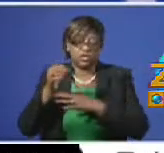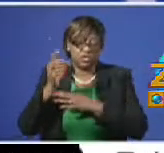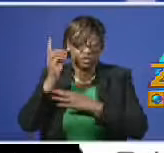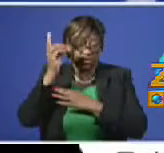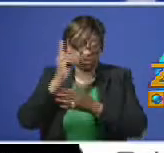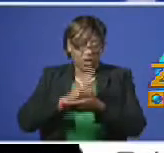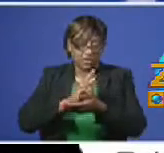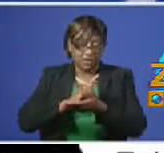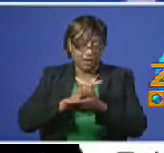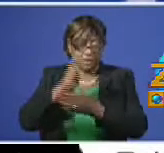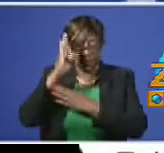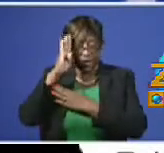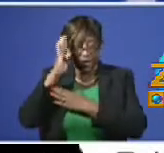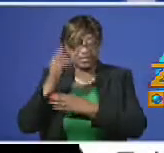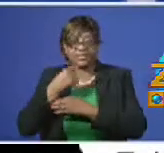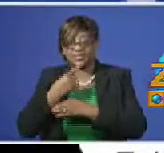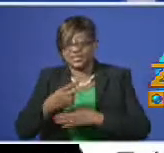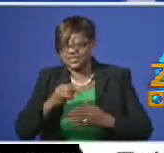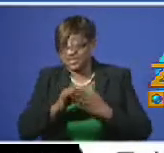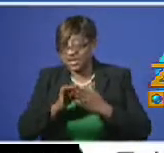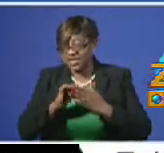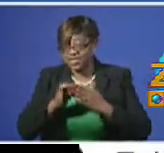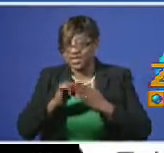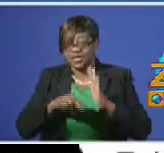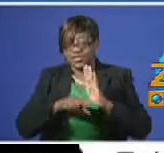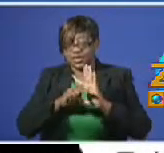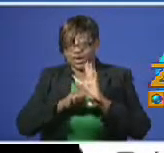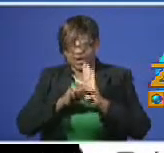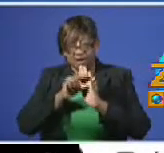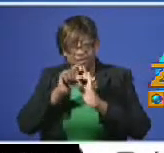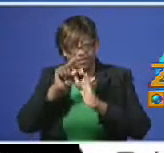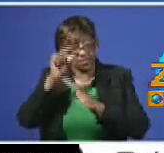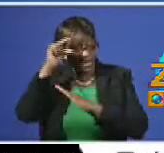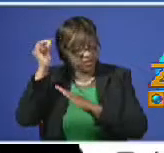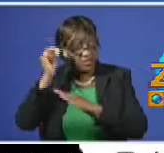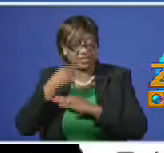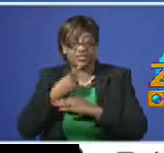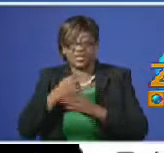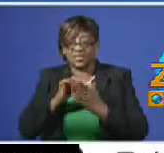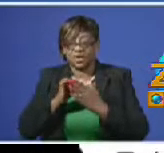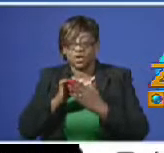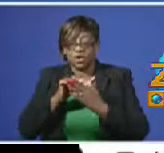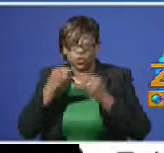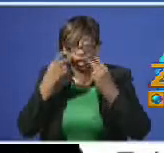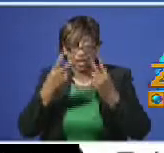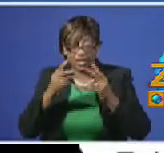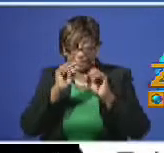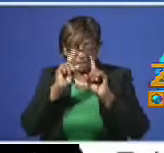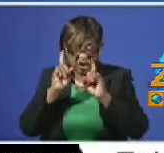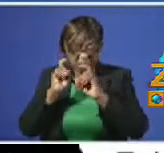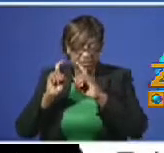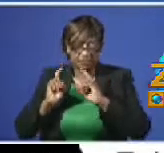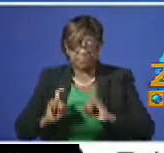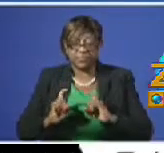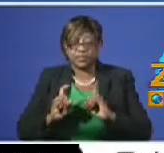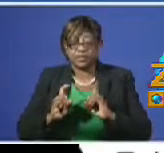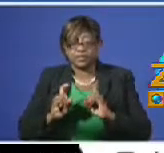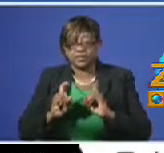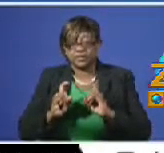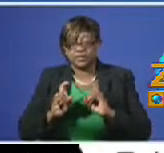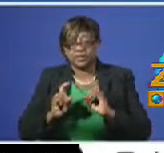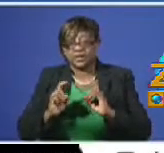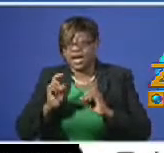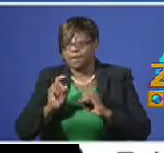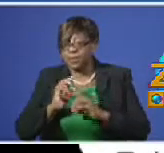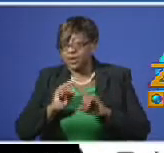Brennan. Rather than just looking at, we got this amount of tests that were reported today, are those